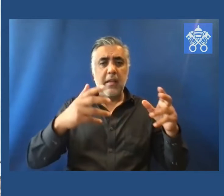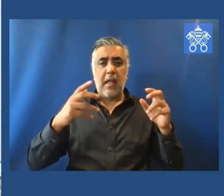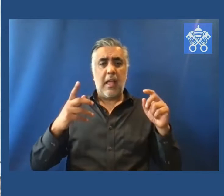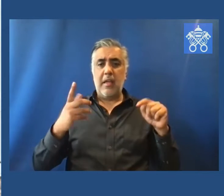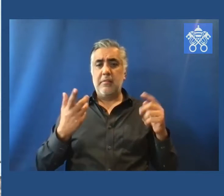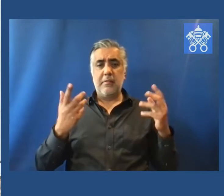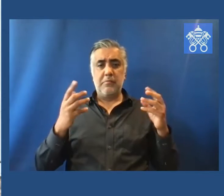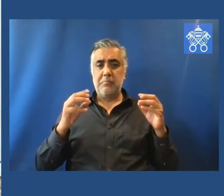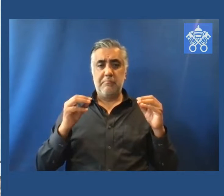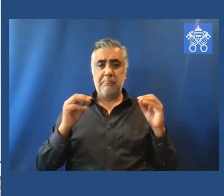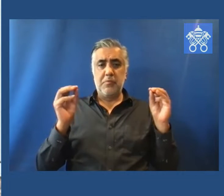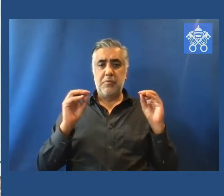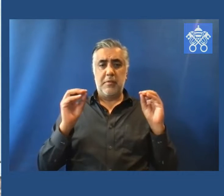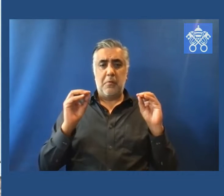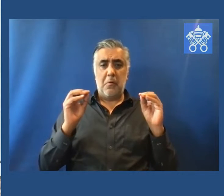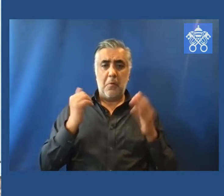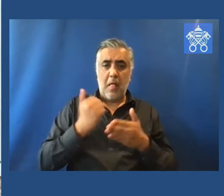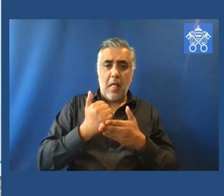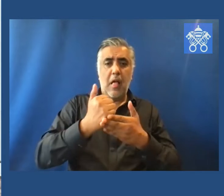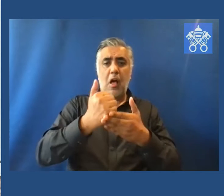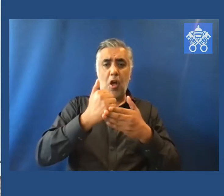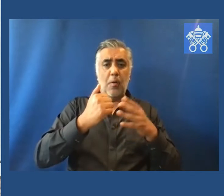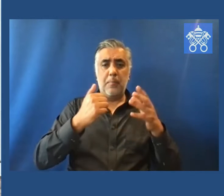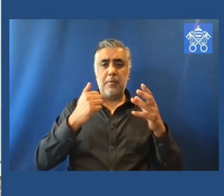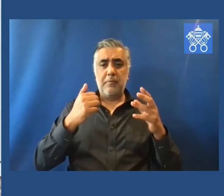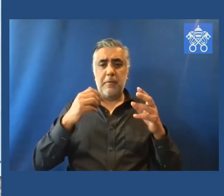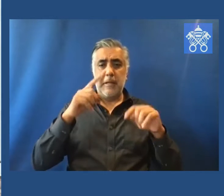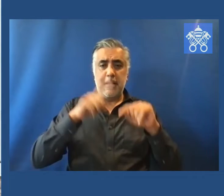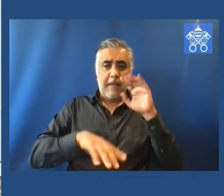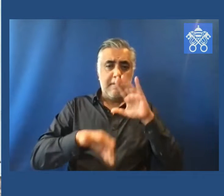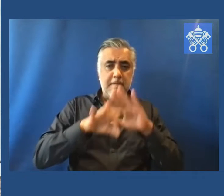bombs, and those who are unable to find